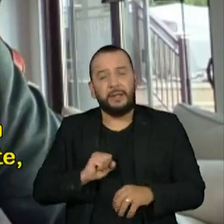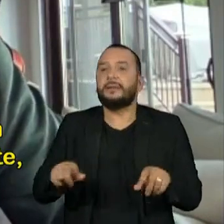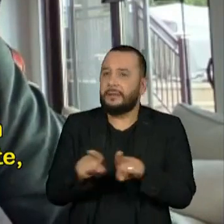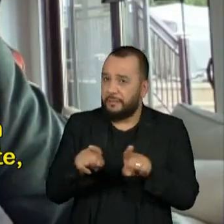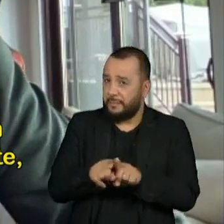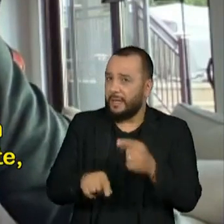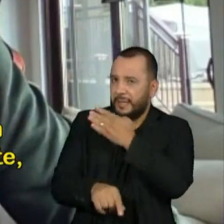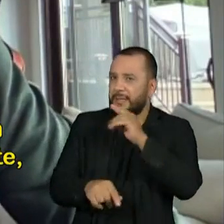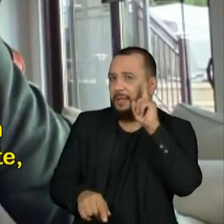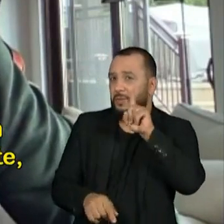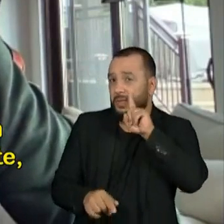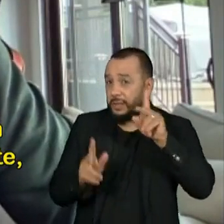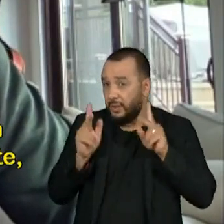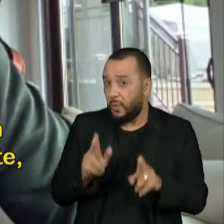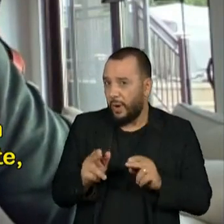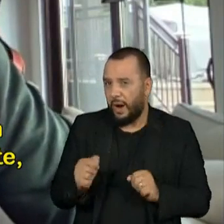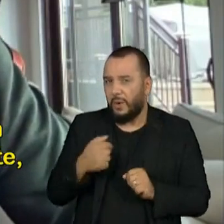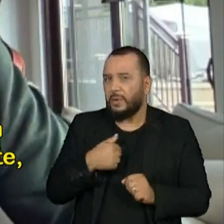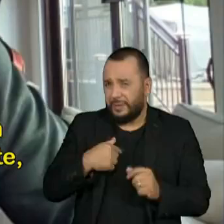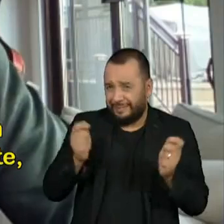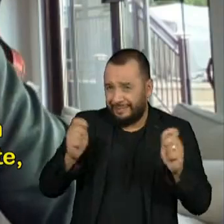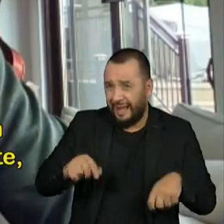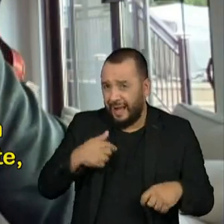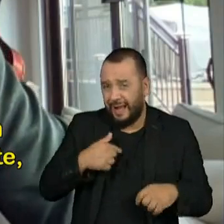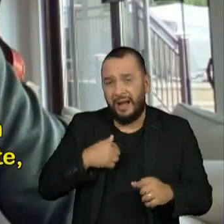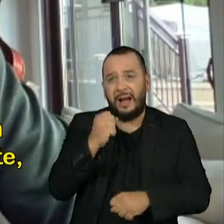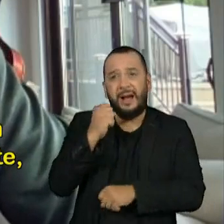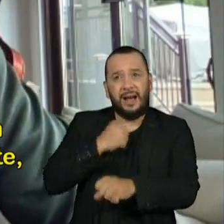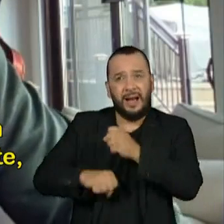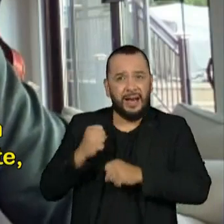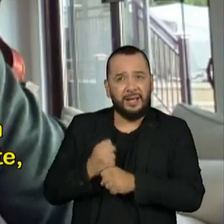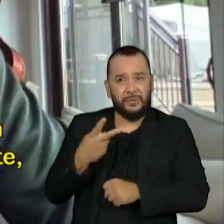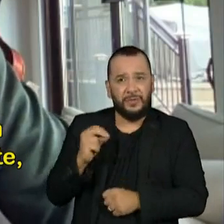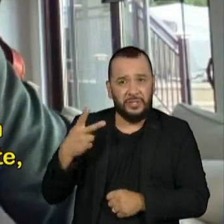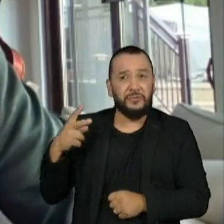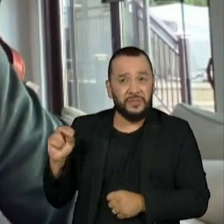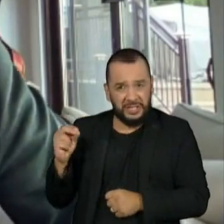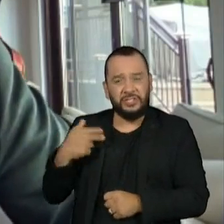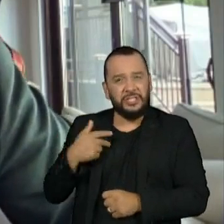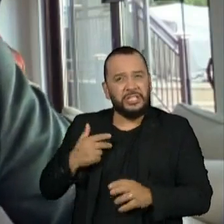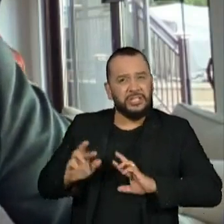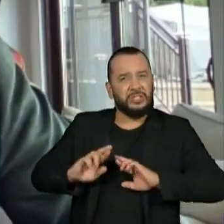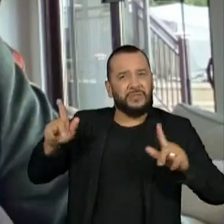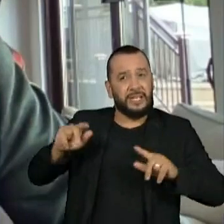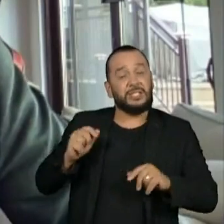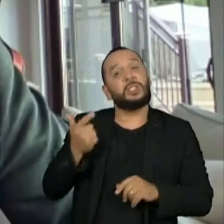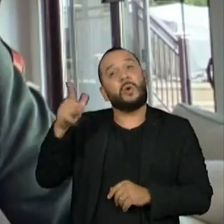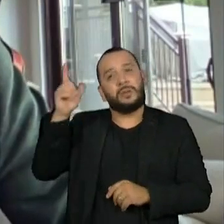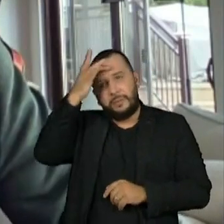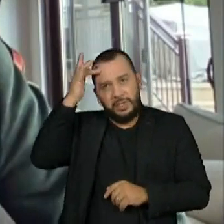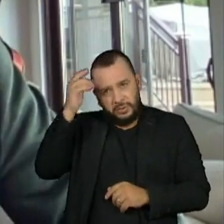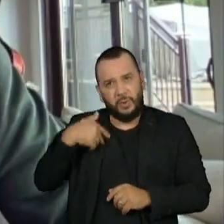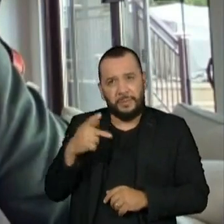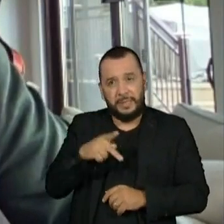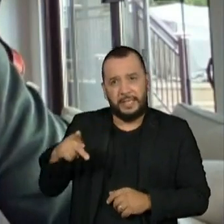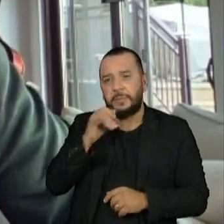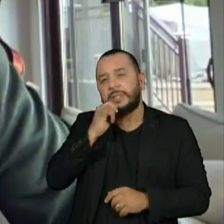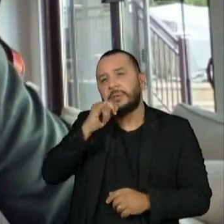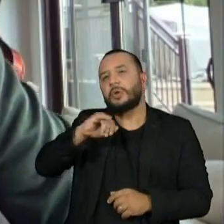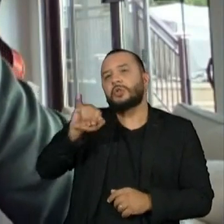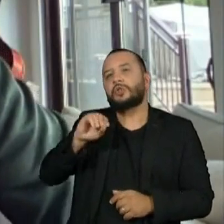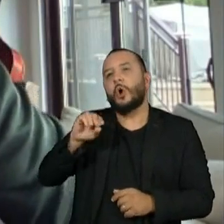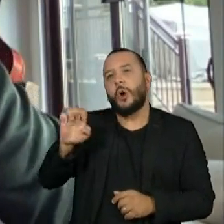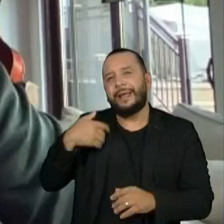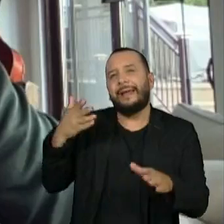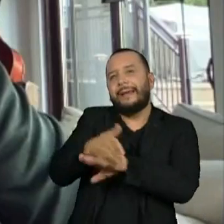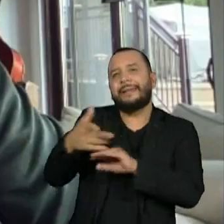States. Would things have been different in 2020 if someone else had been president, if Joe Biden had been elected earlier, or